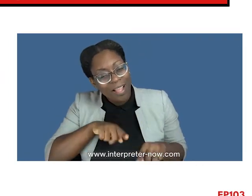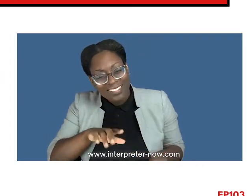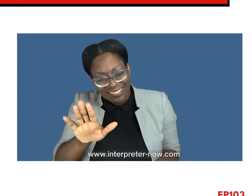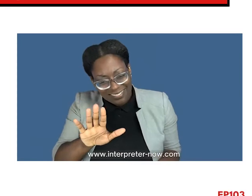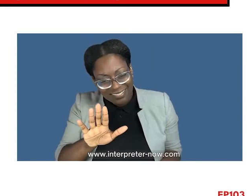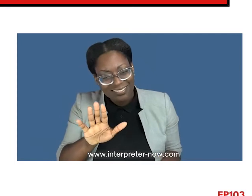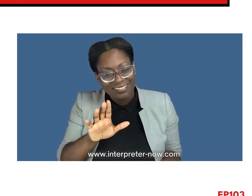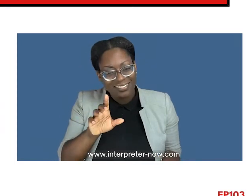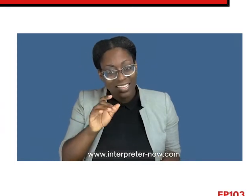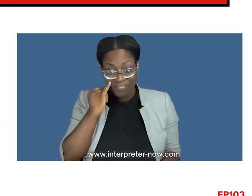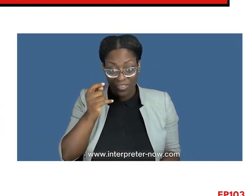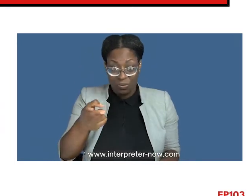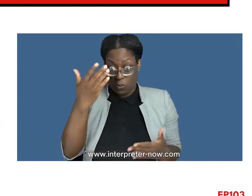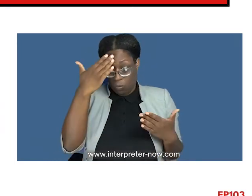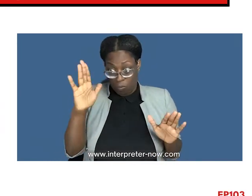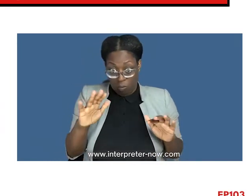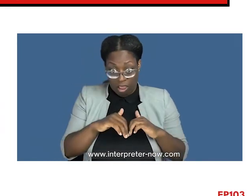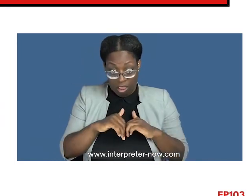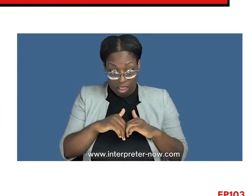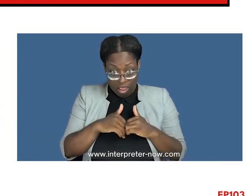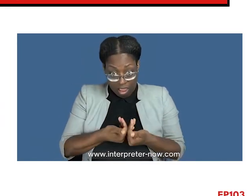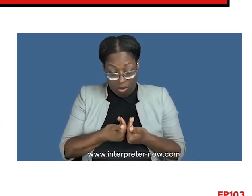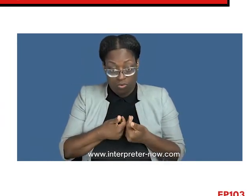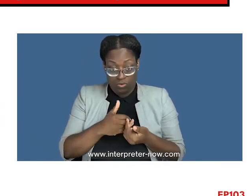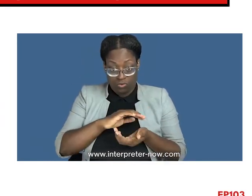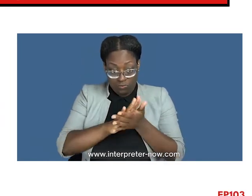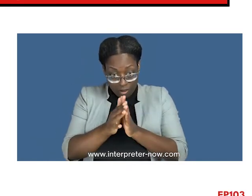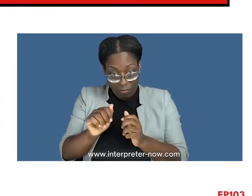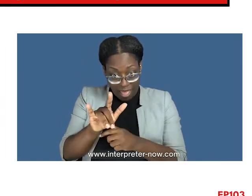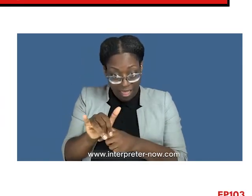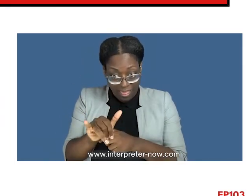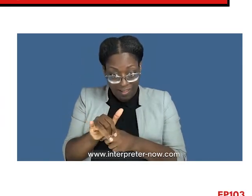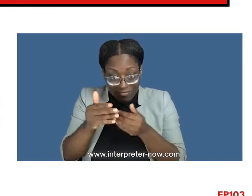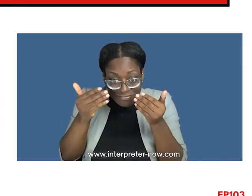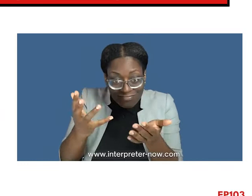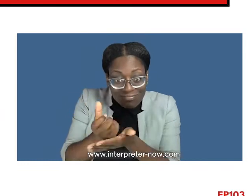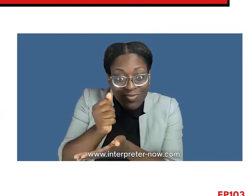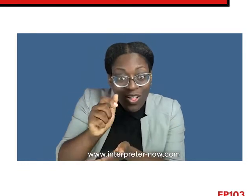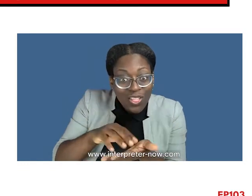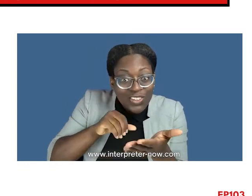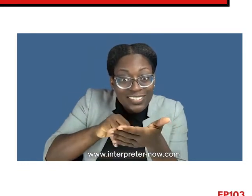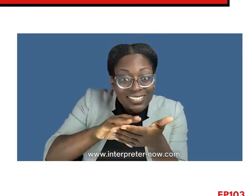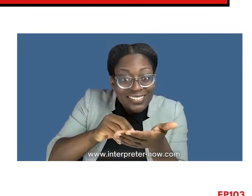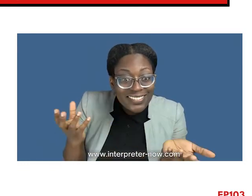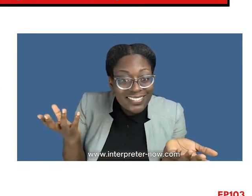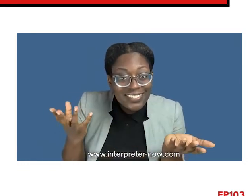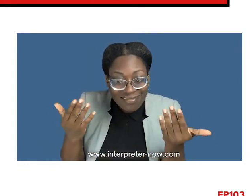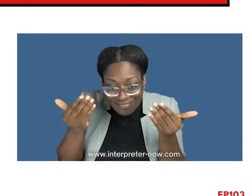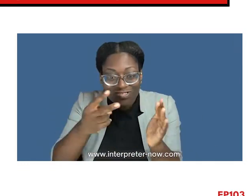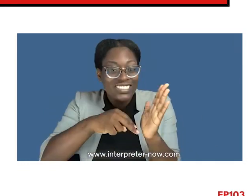time and really investigate if you don't know how to learn,